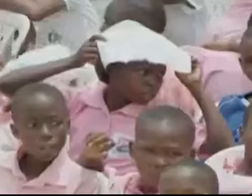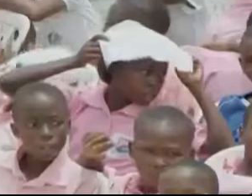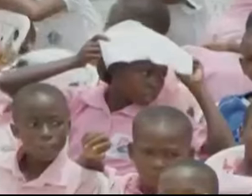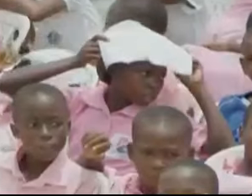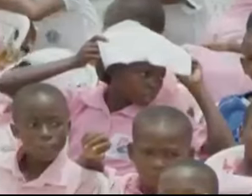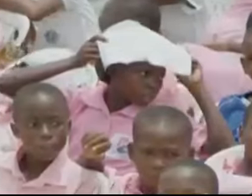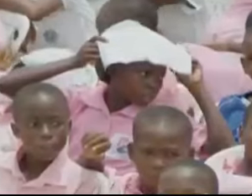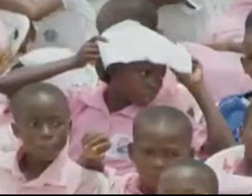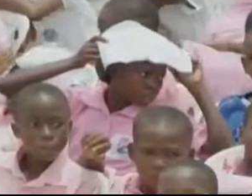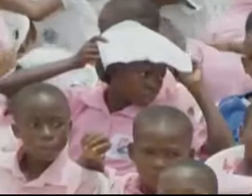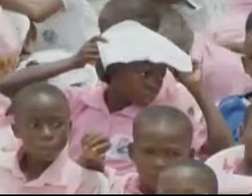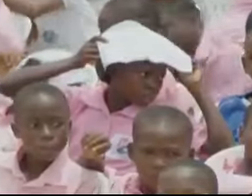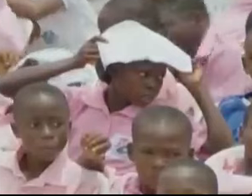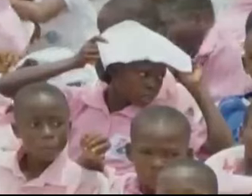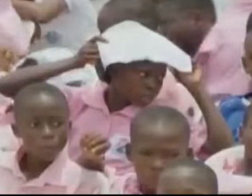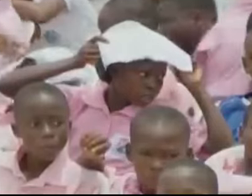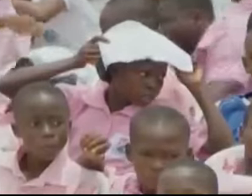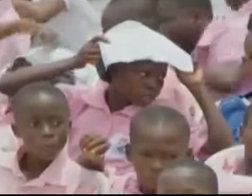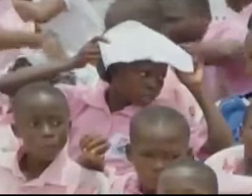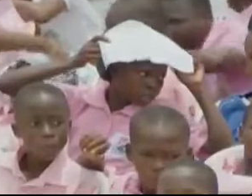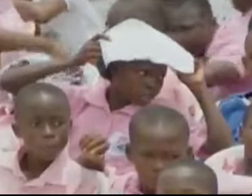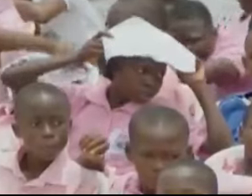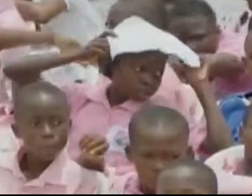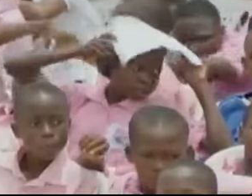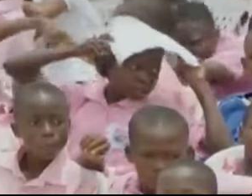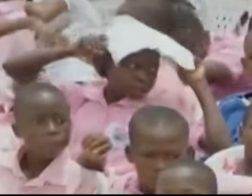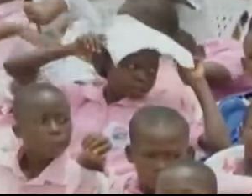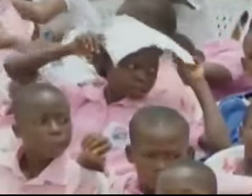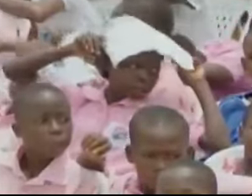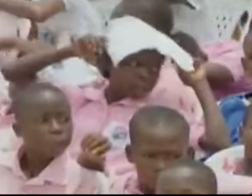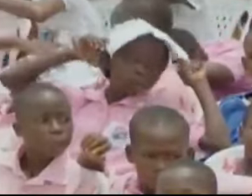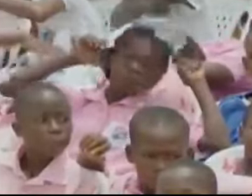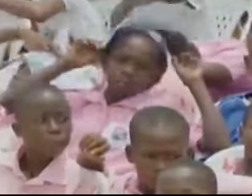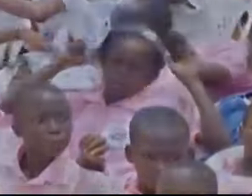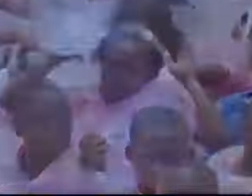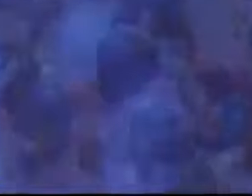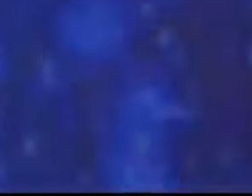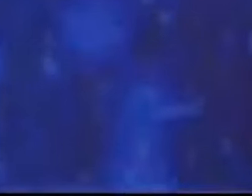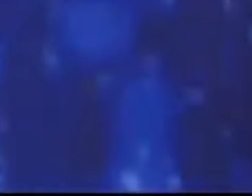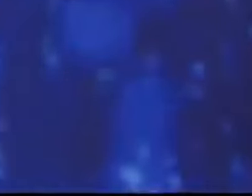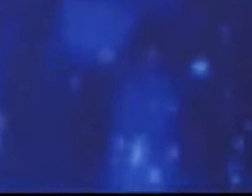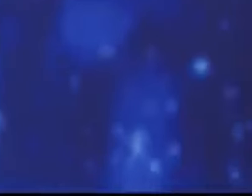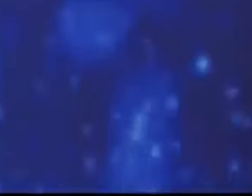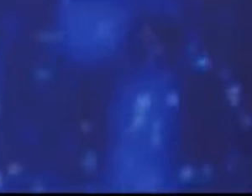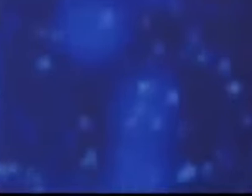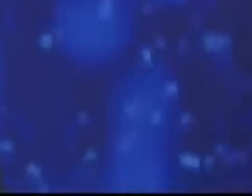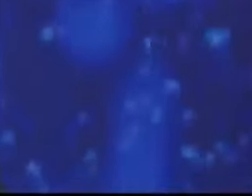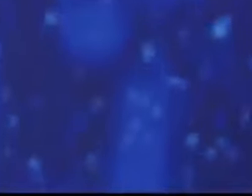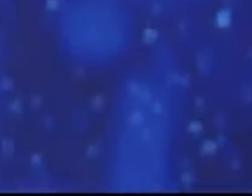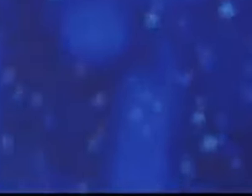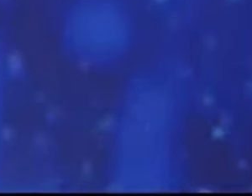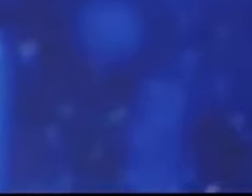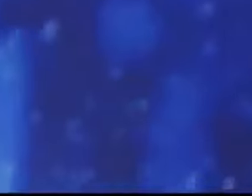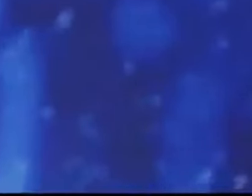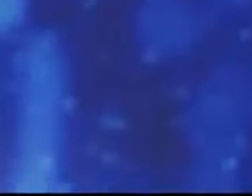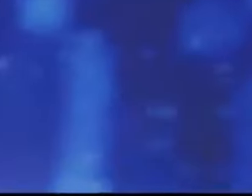not serve your idol, our God whom we serve is able to deliver us from the burning